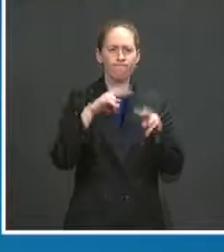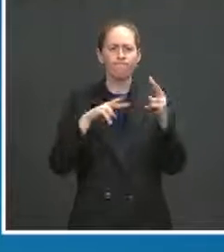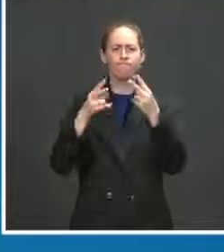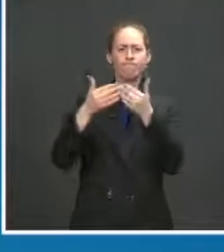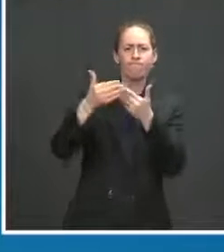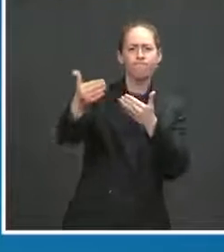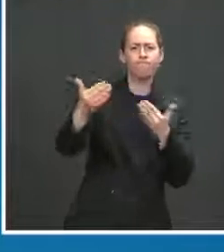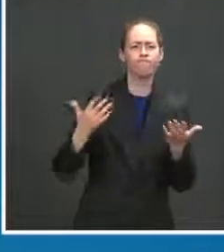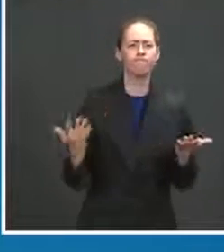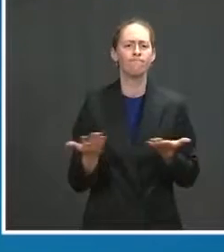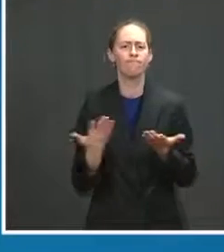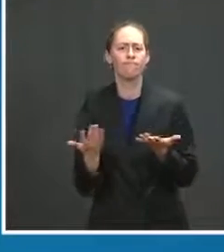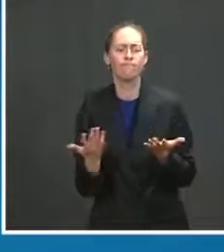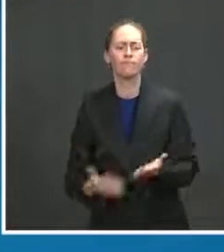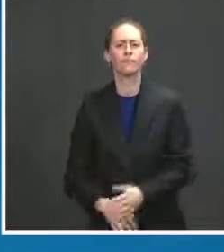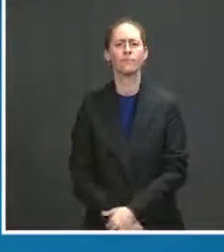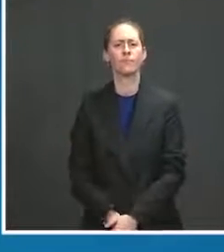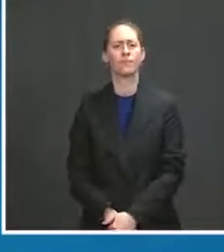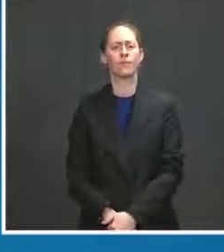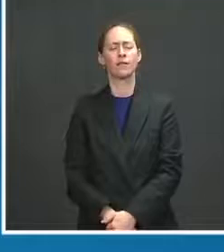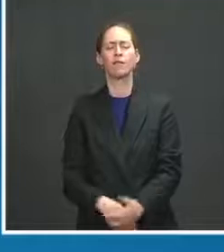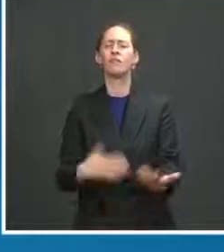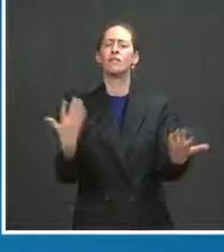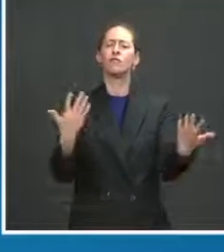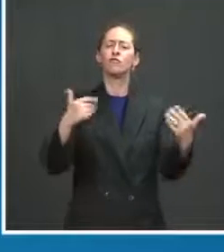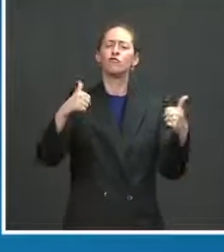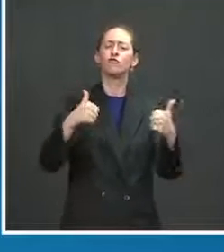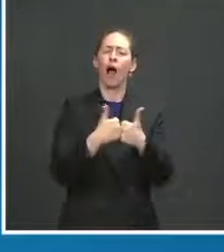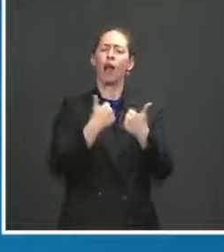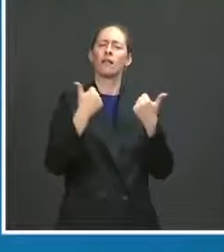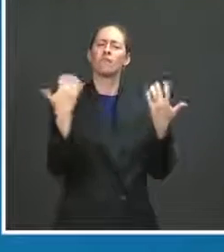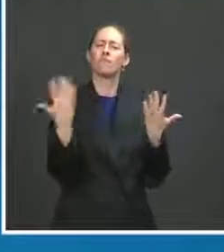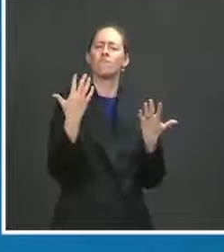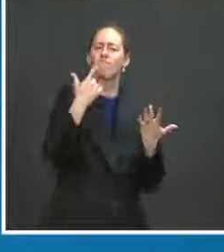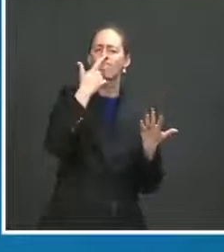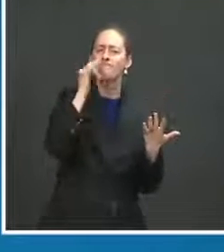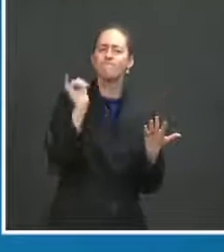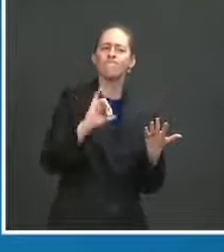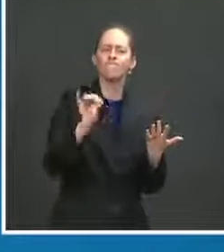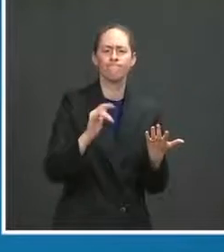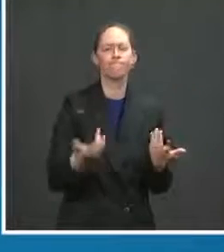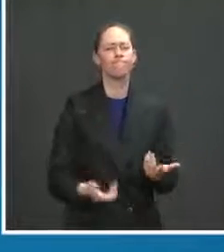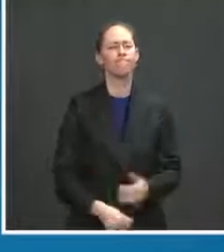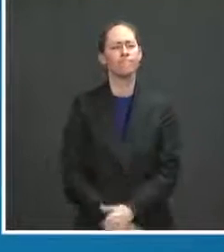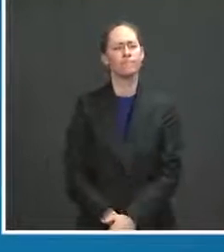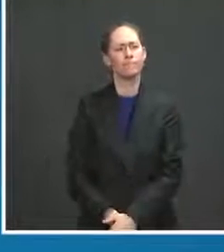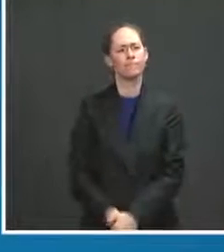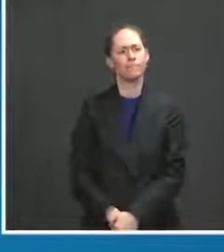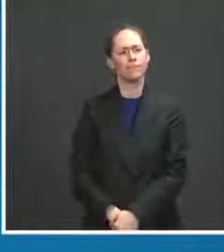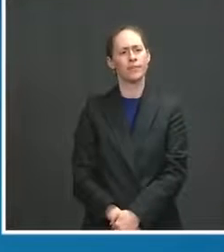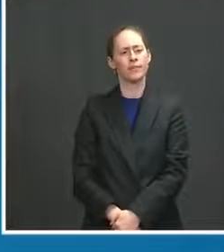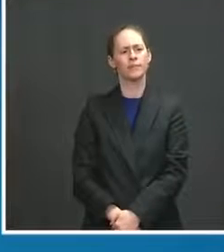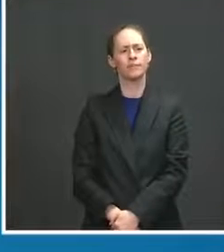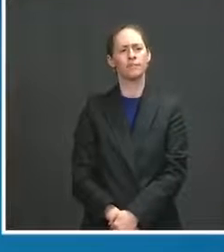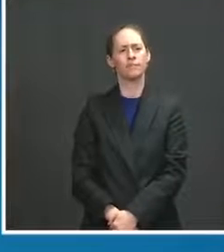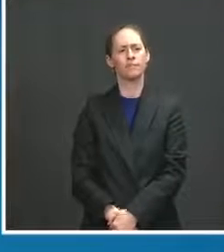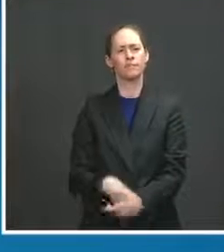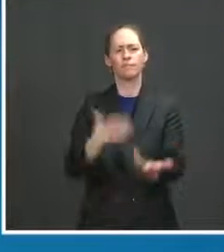now, is how to mount a modern defense to these modern